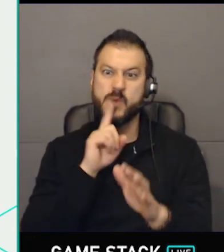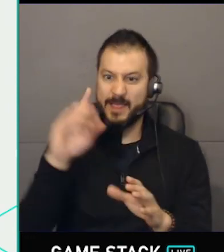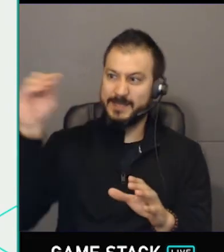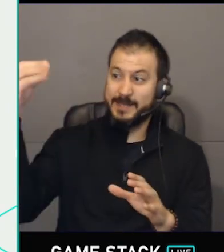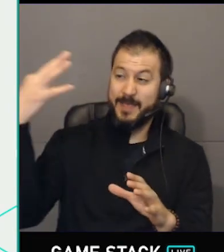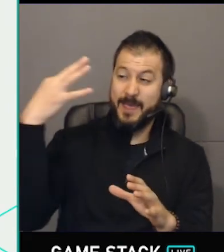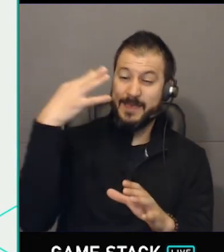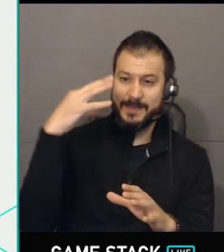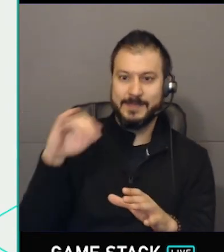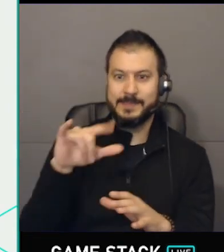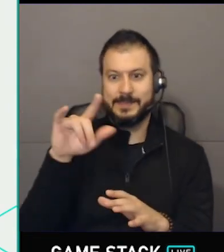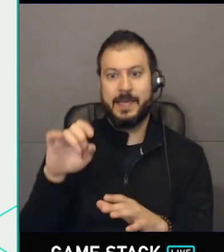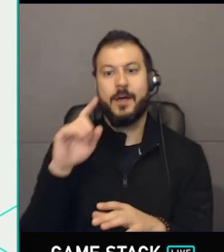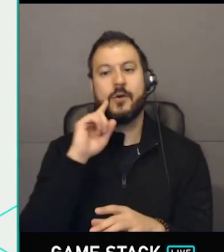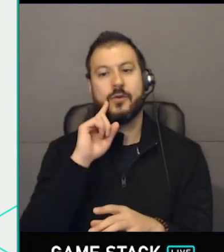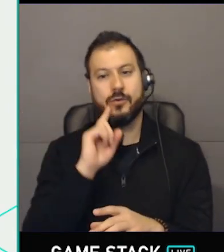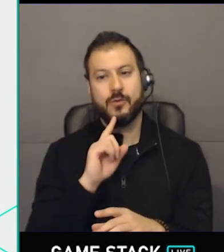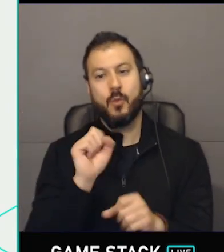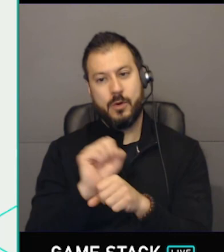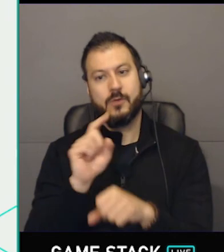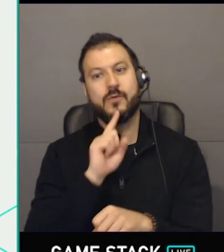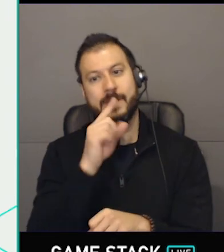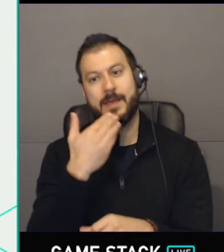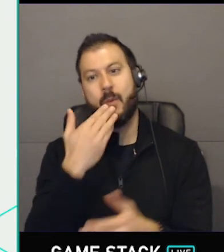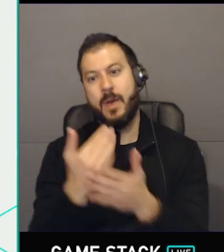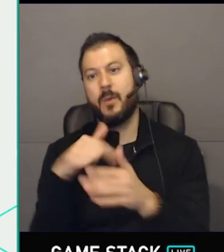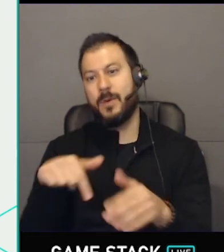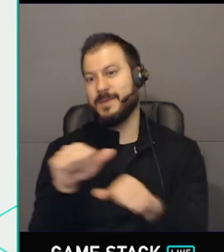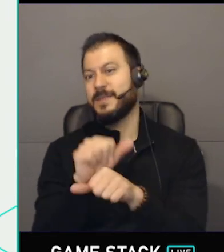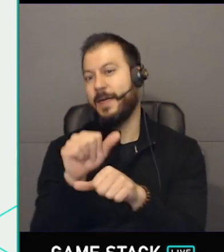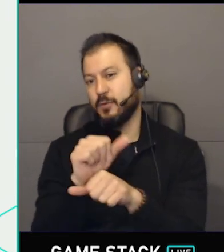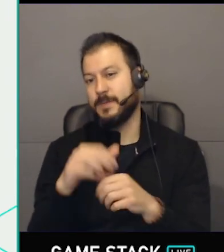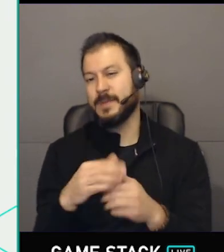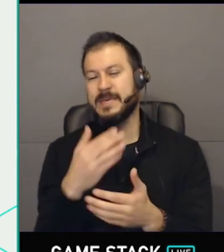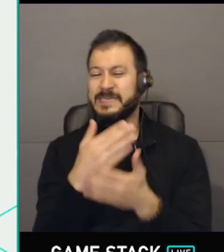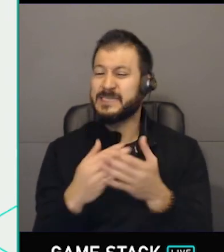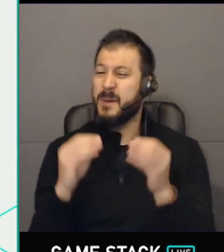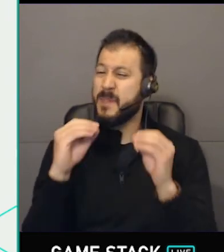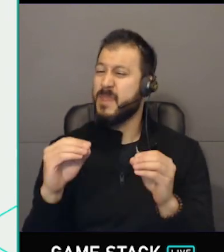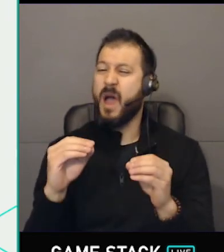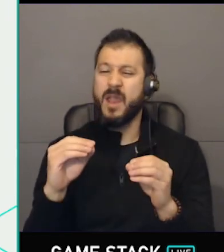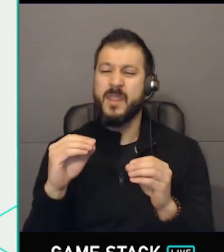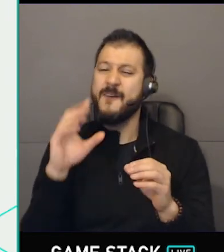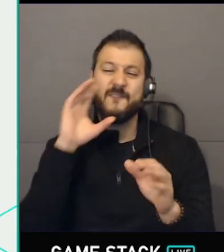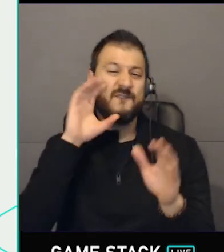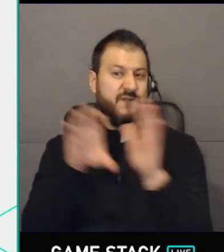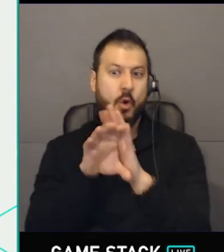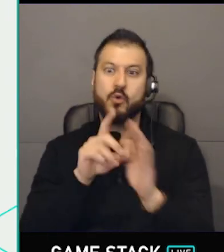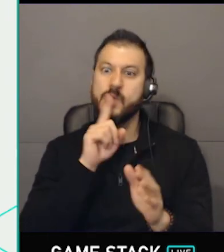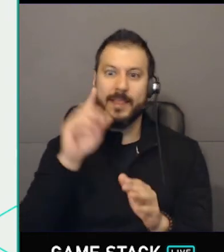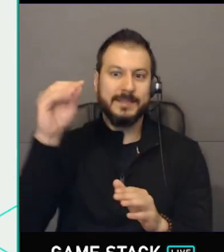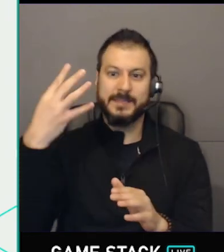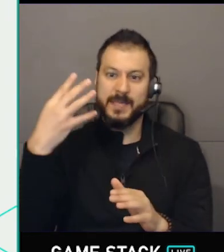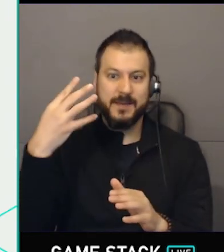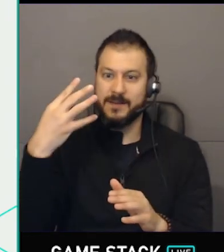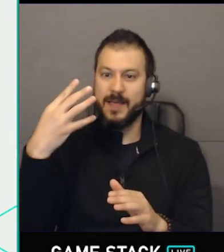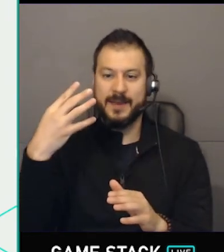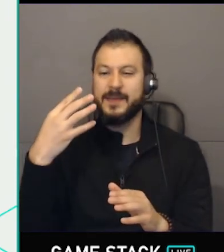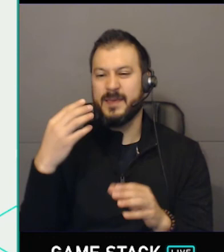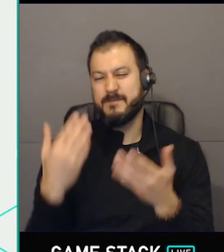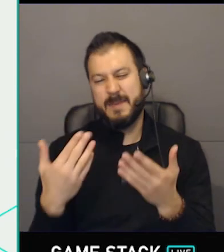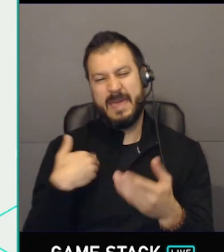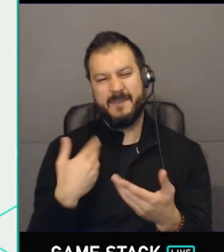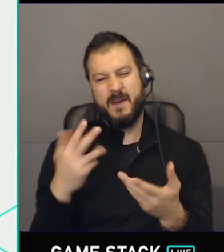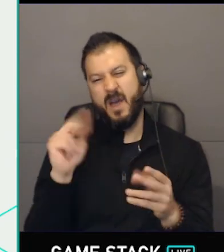work really well with the algorithm. On the other hand, some non-photorealistic styles may have unexpected results.